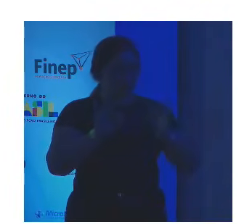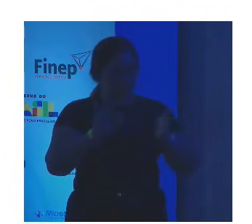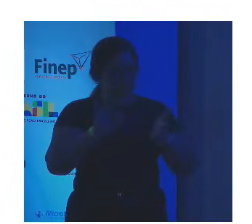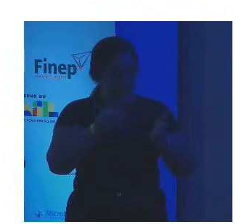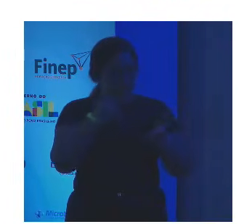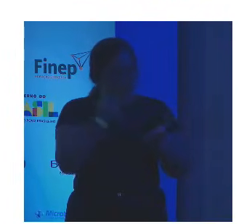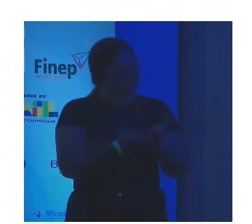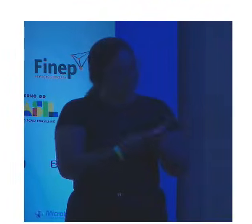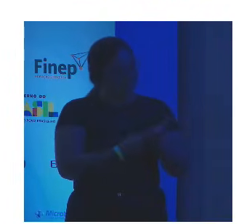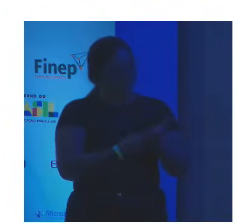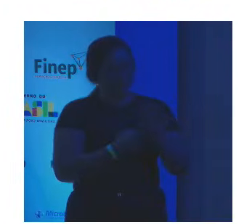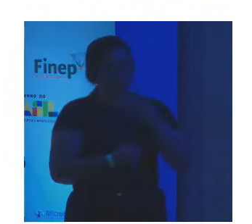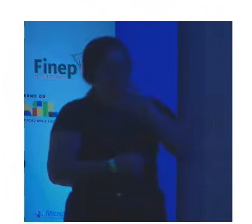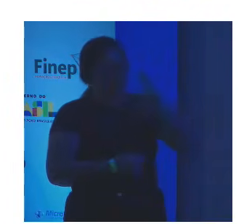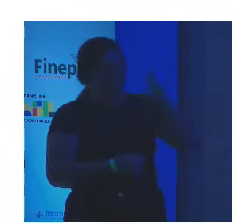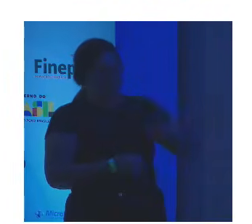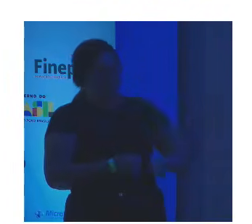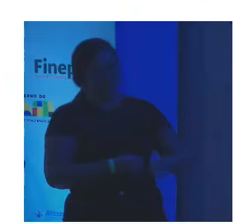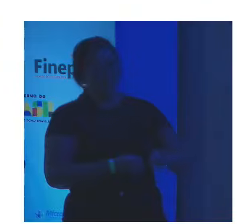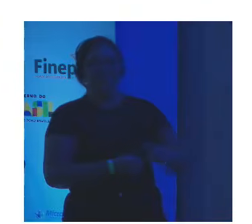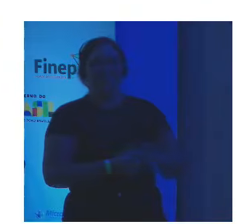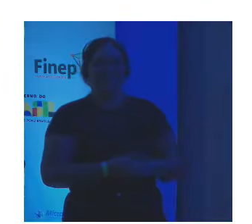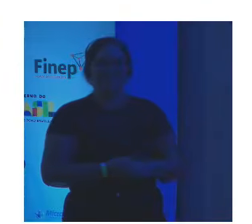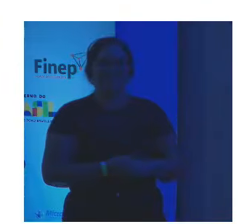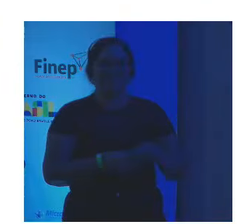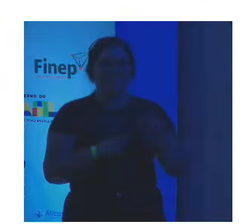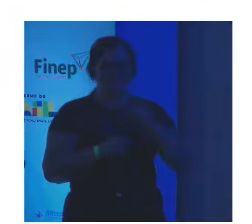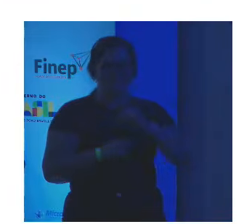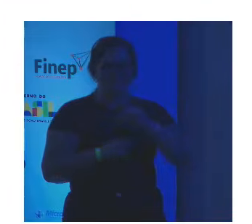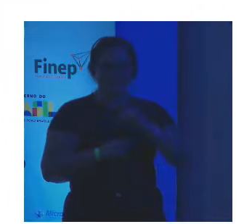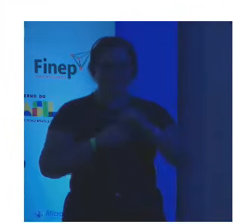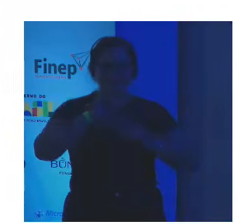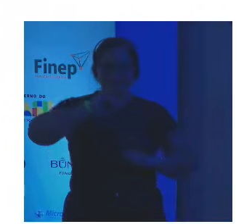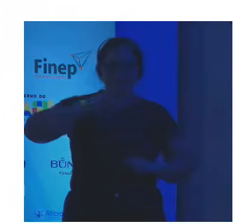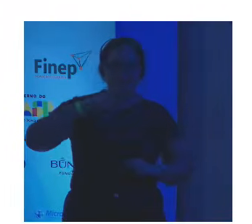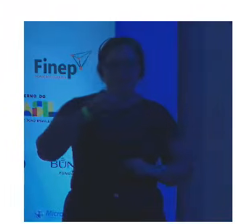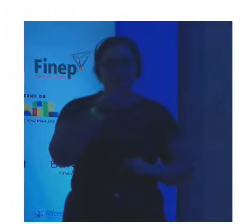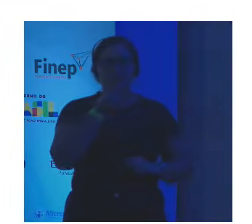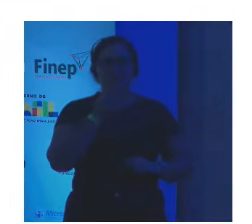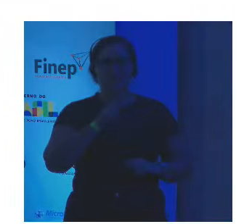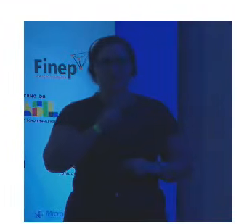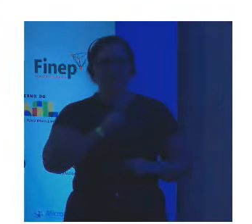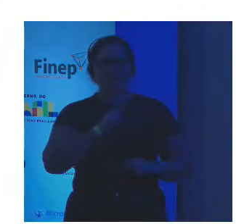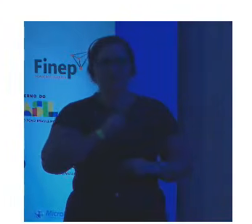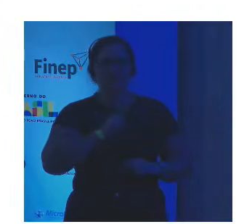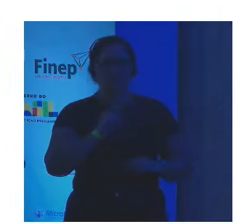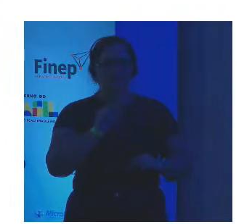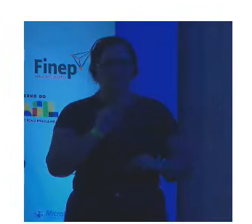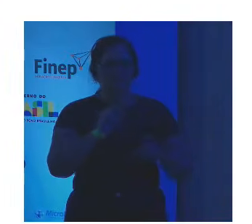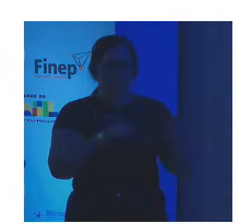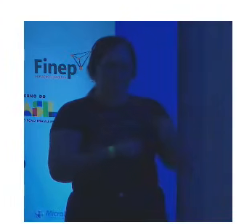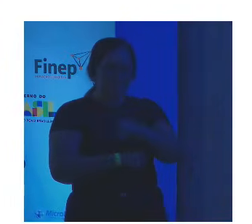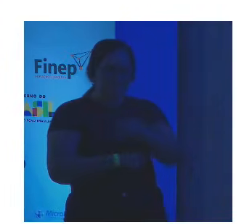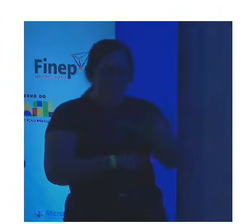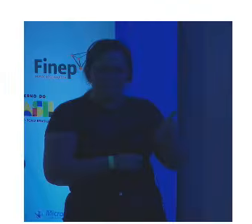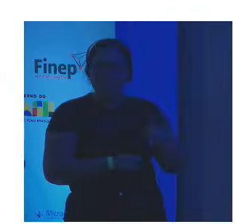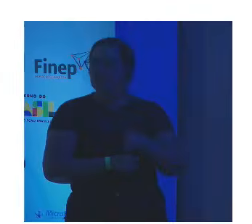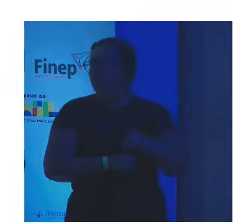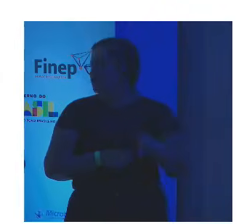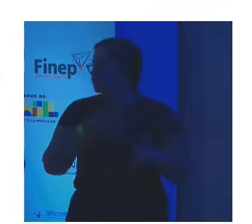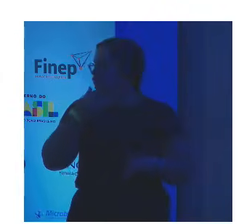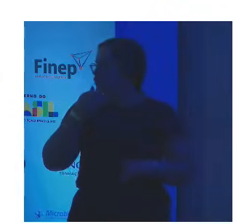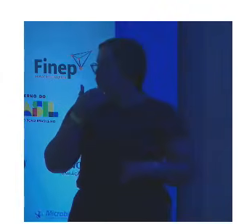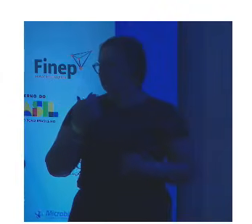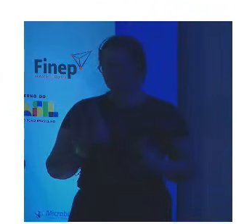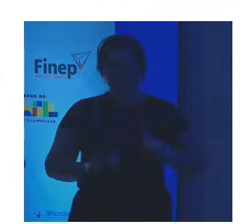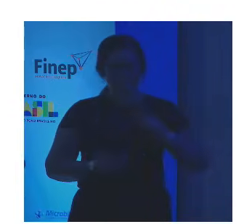You recognize here that I had the privilege to have Professor Sejen from INPO being present here to